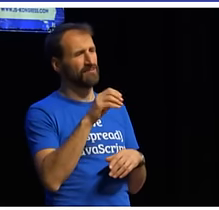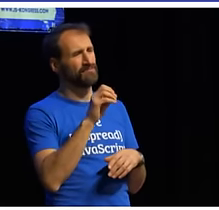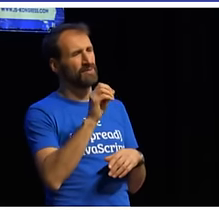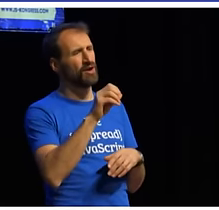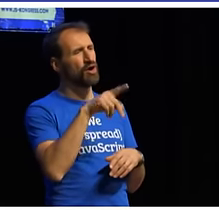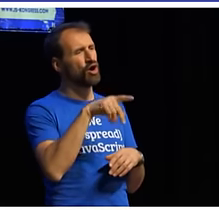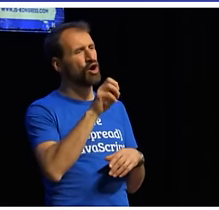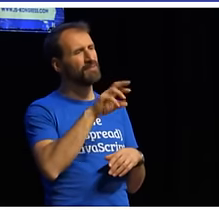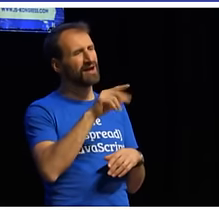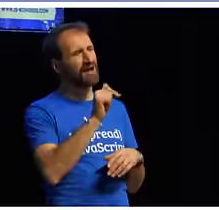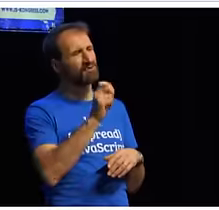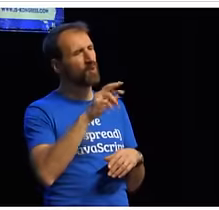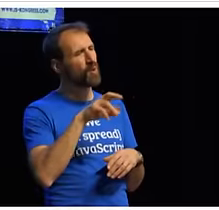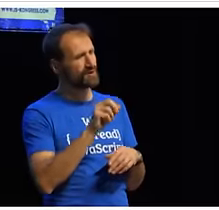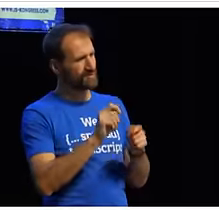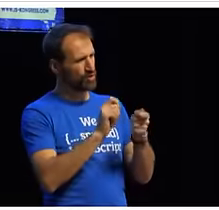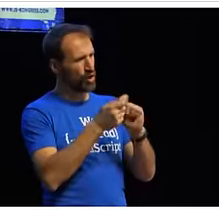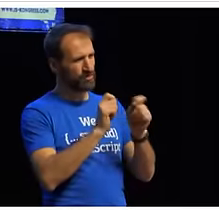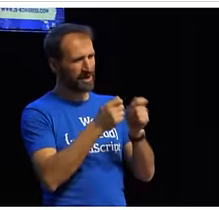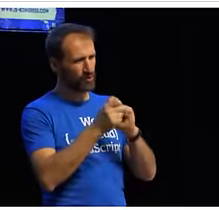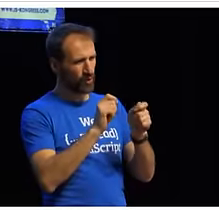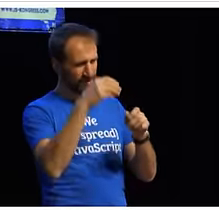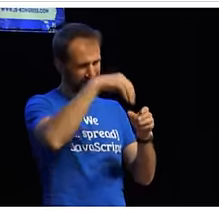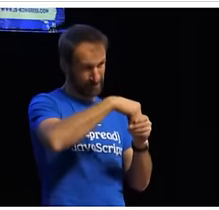few moments. So to sum this up,